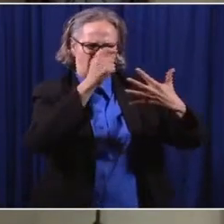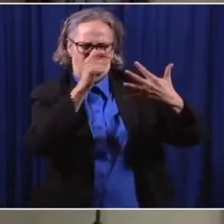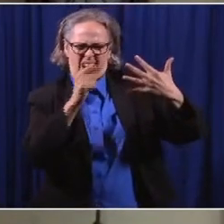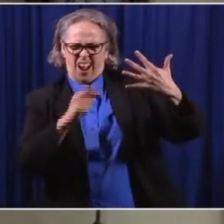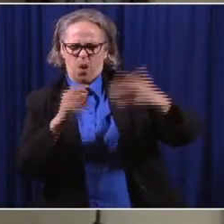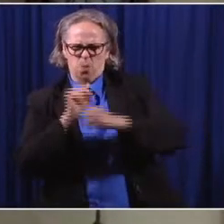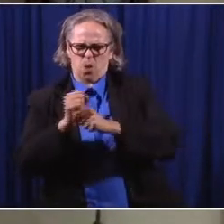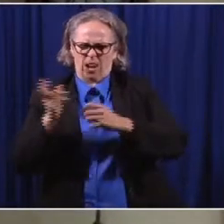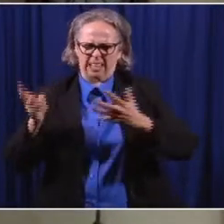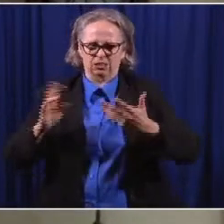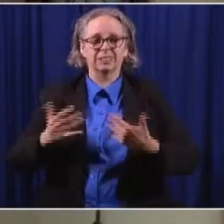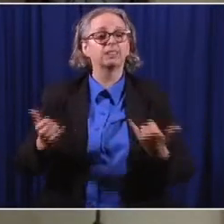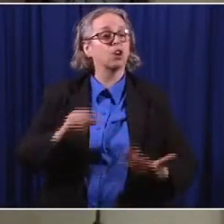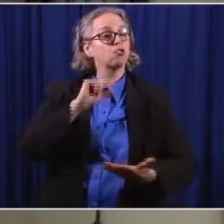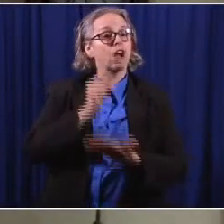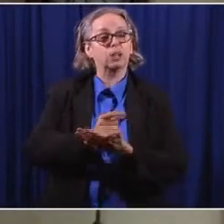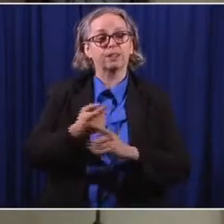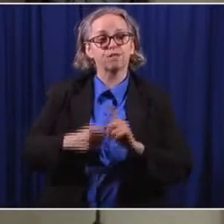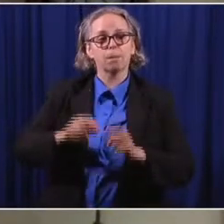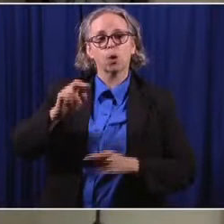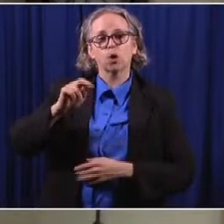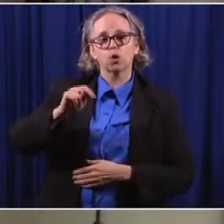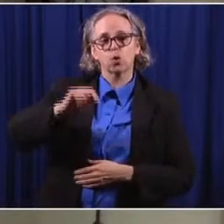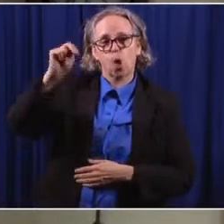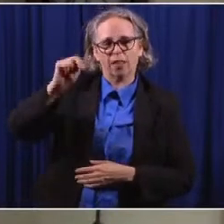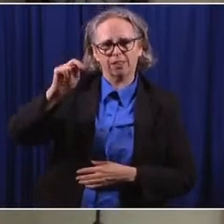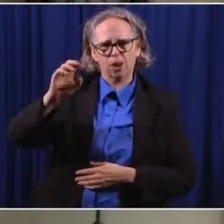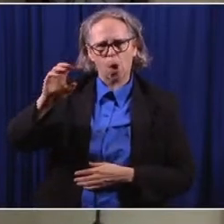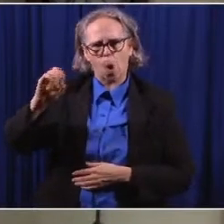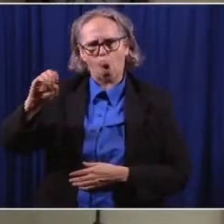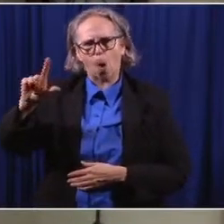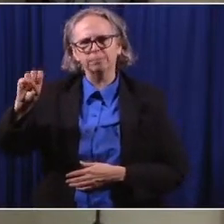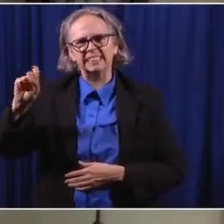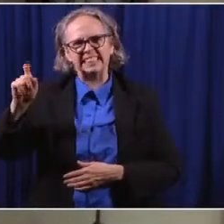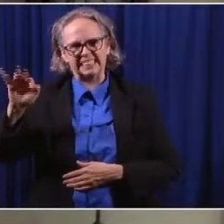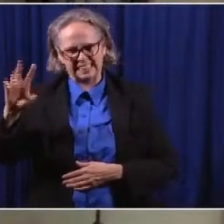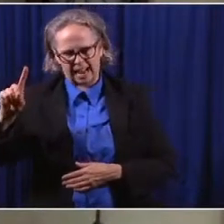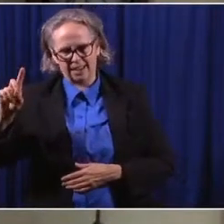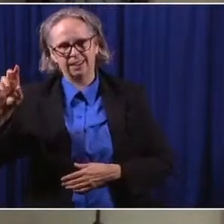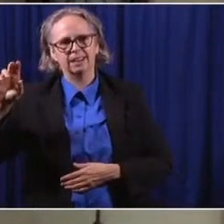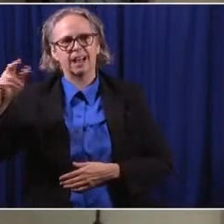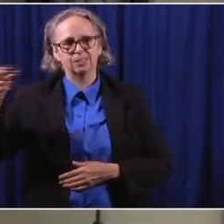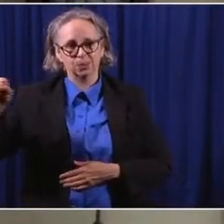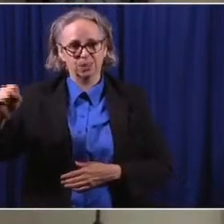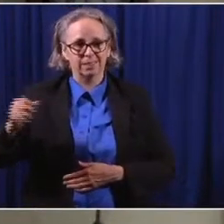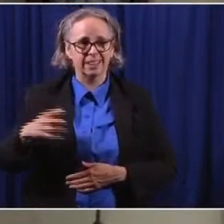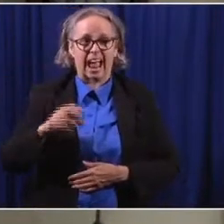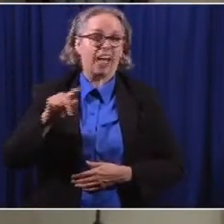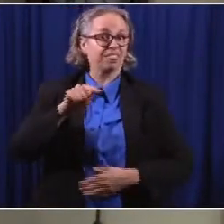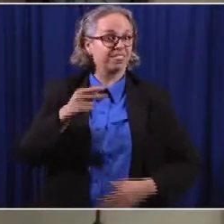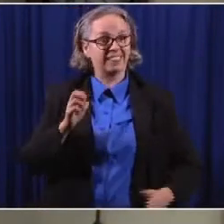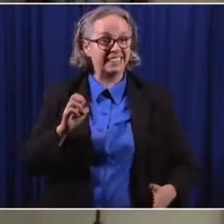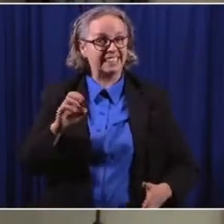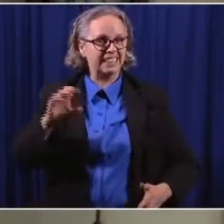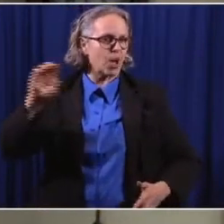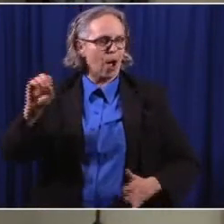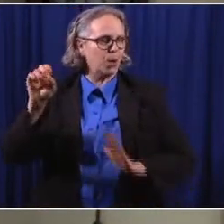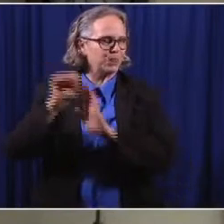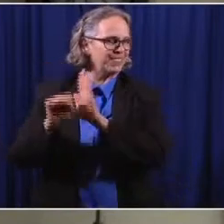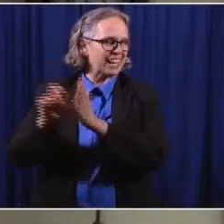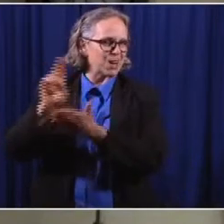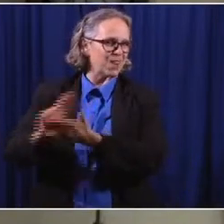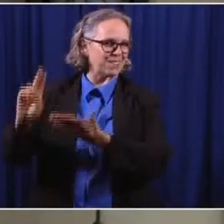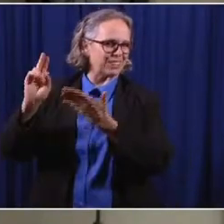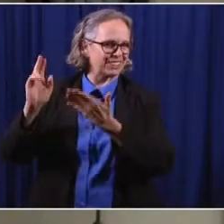of North Olmsted High School and of The Ohio State University. She went on to receive a Master's of Public Health